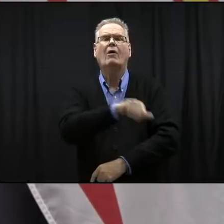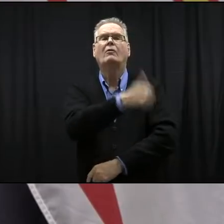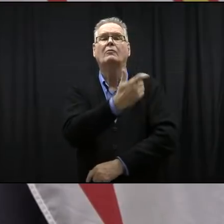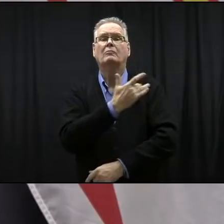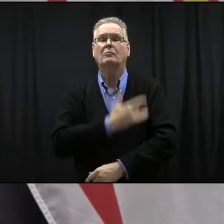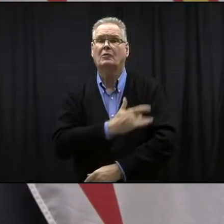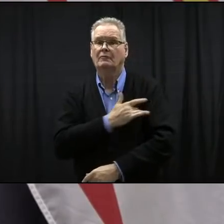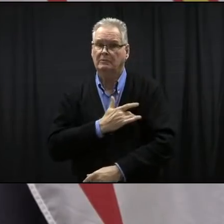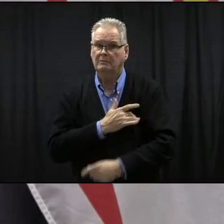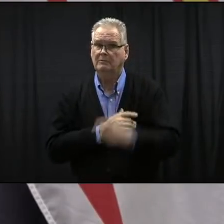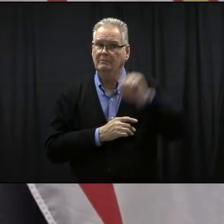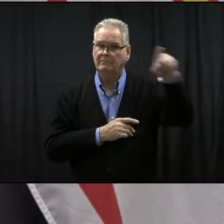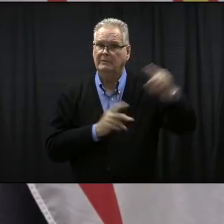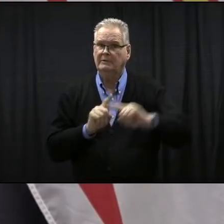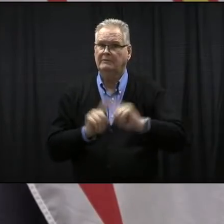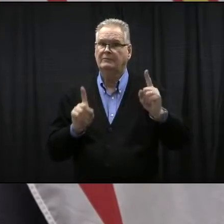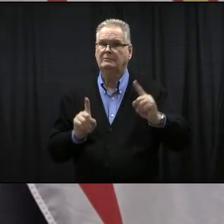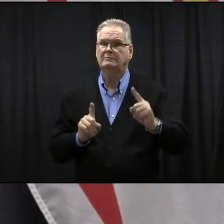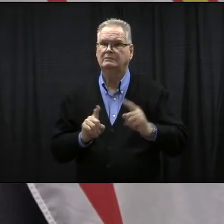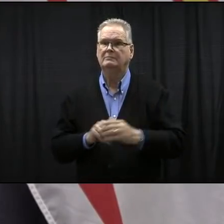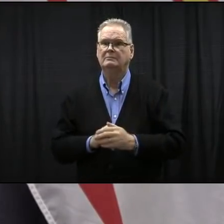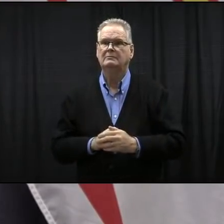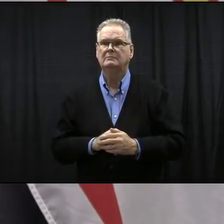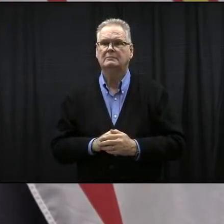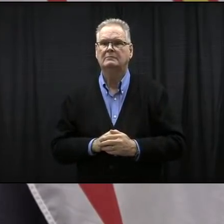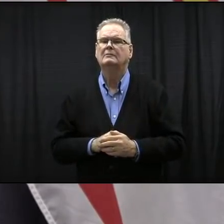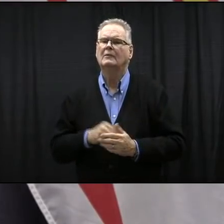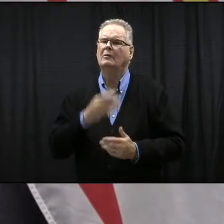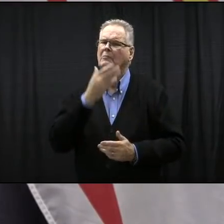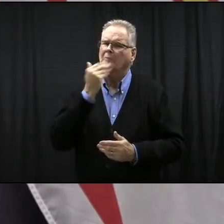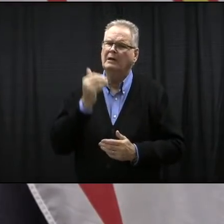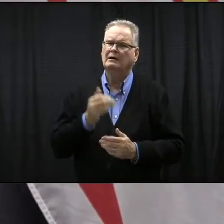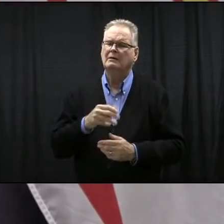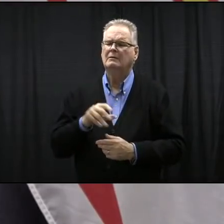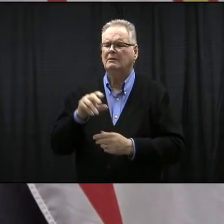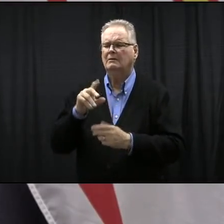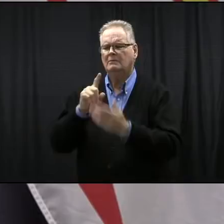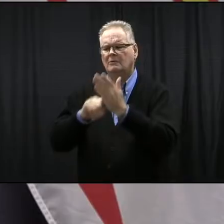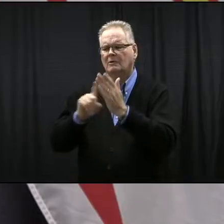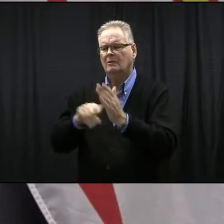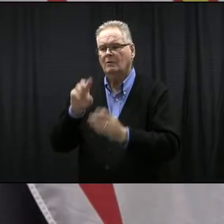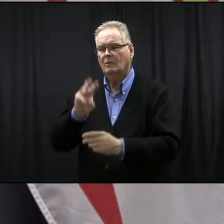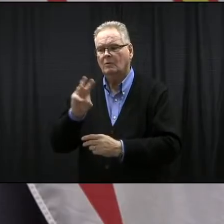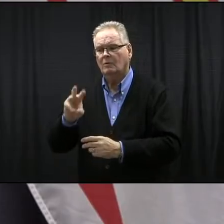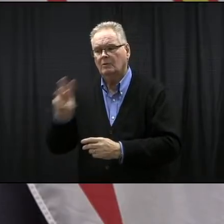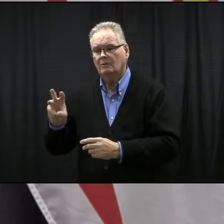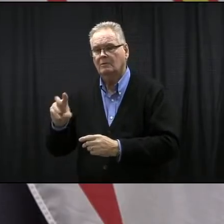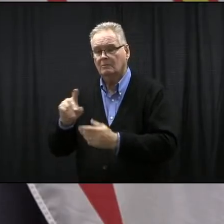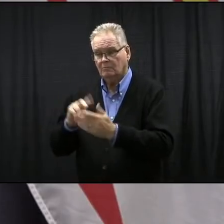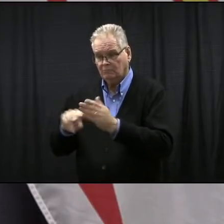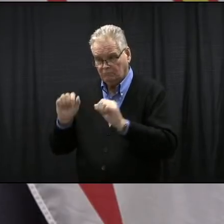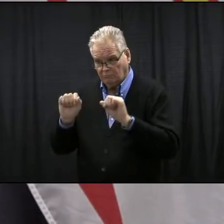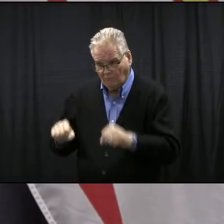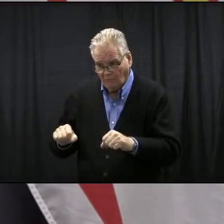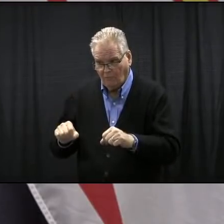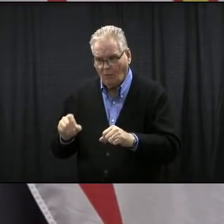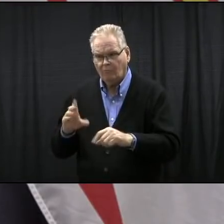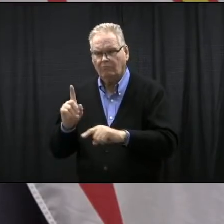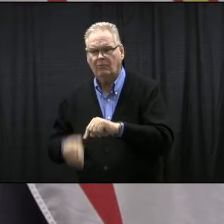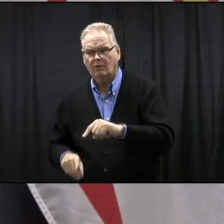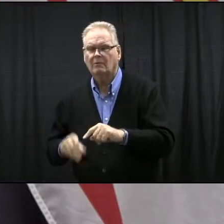provincial reopening plan, we indicated that we may be able to move to step 3 as early as today, provided we met our vaccination targets